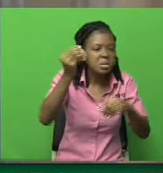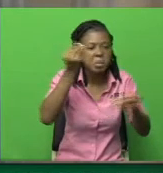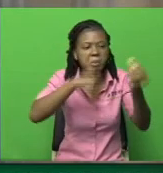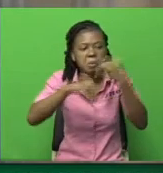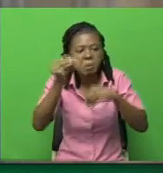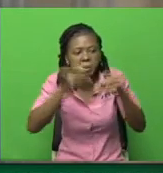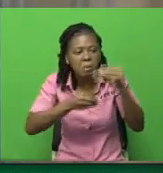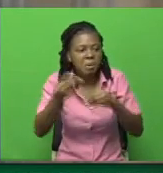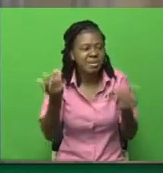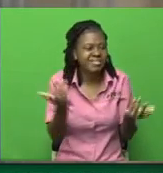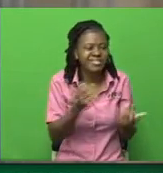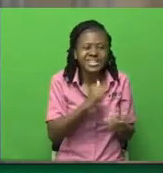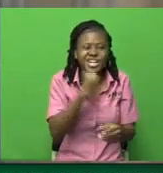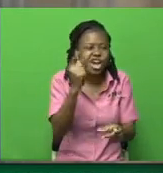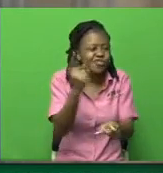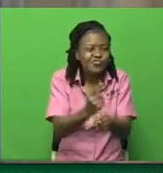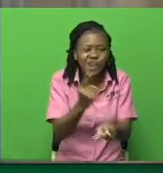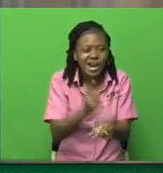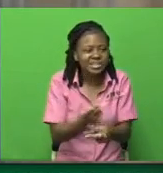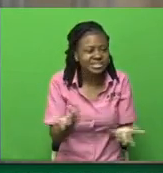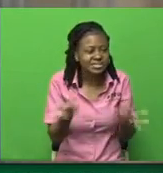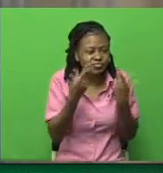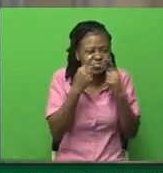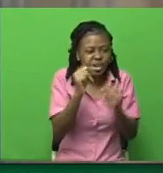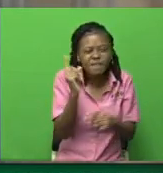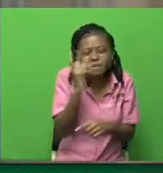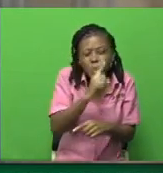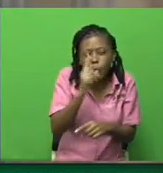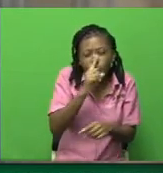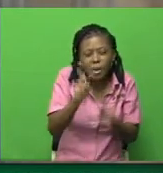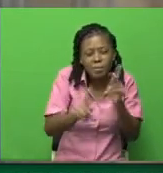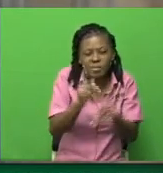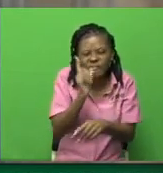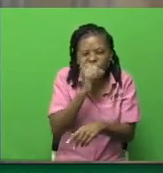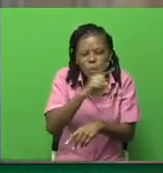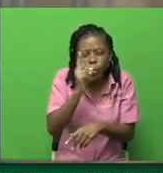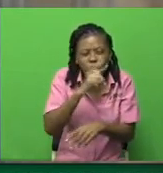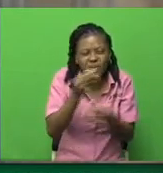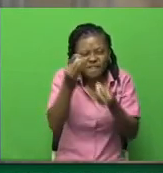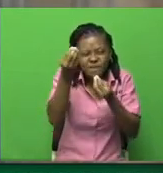and outright manipulation and falsification of data